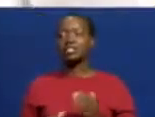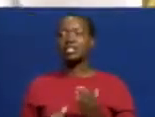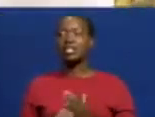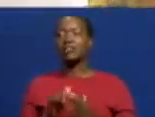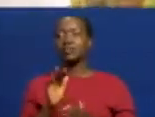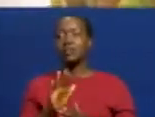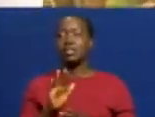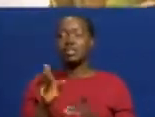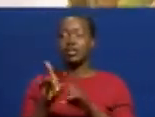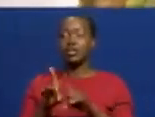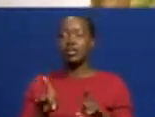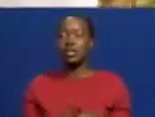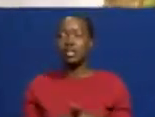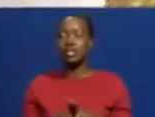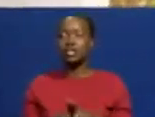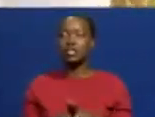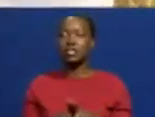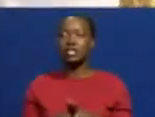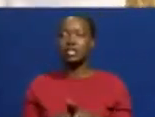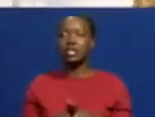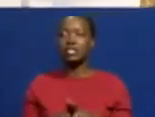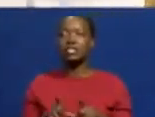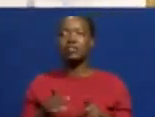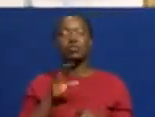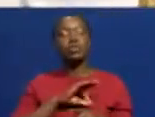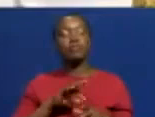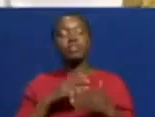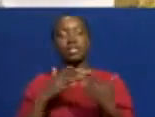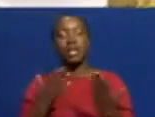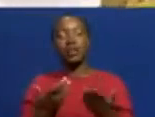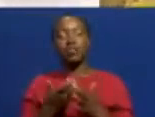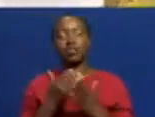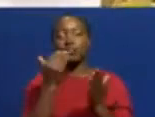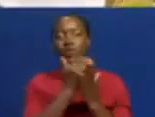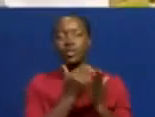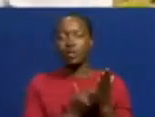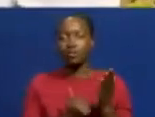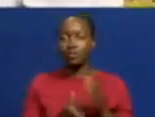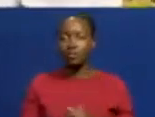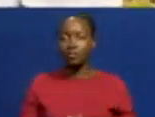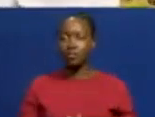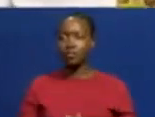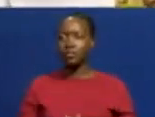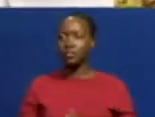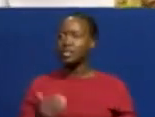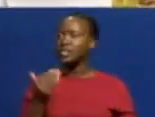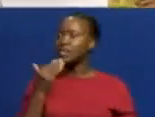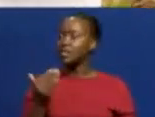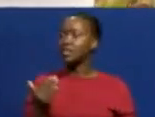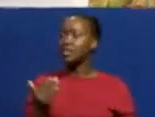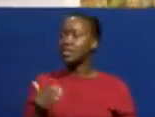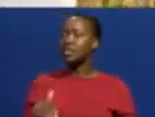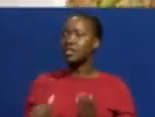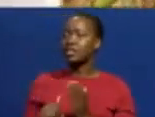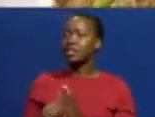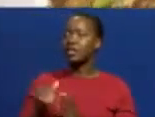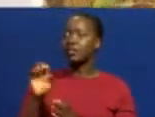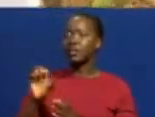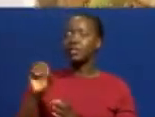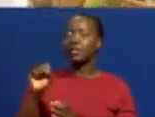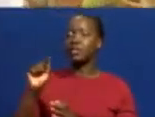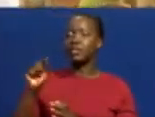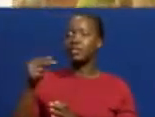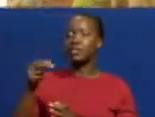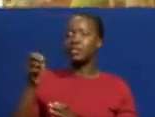and also how have you benefited from this program? Thank you. I'm Esther Waheta, hailing